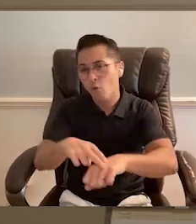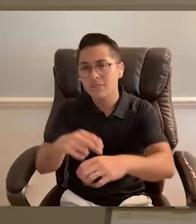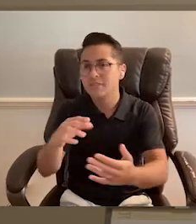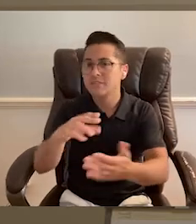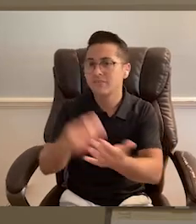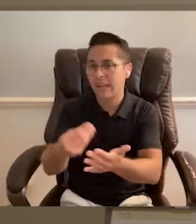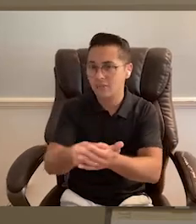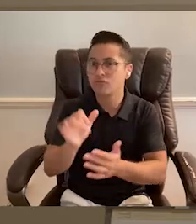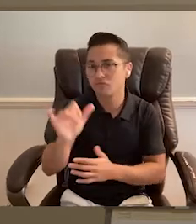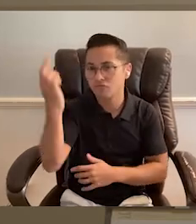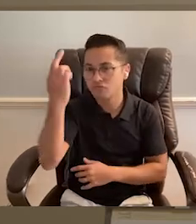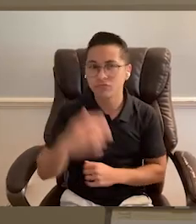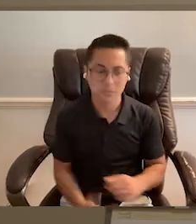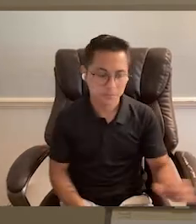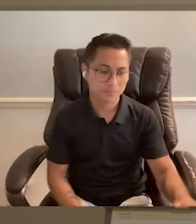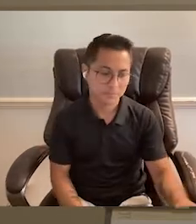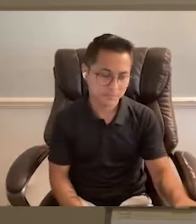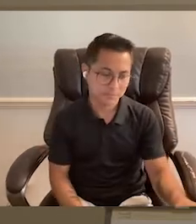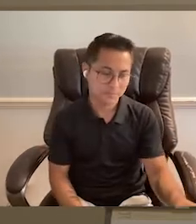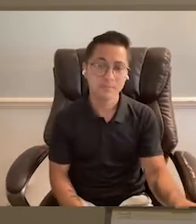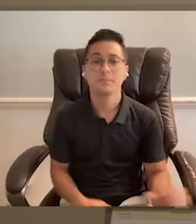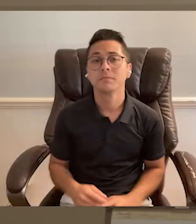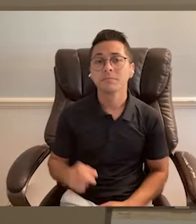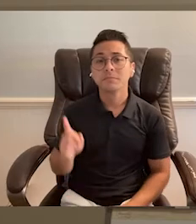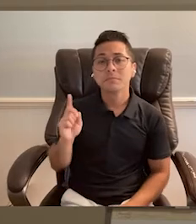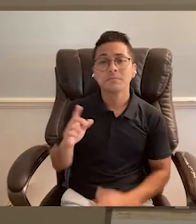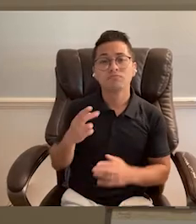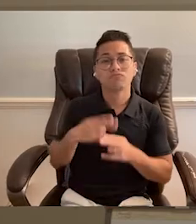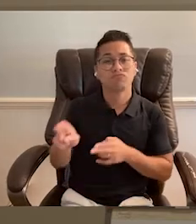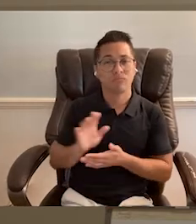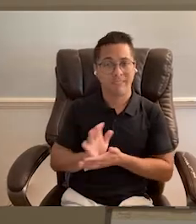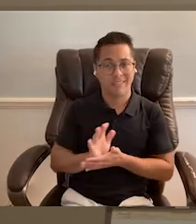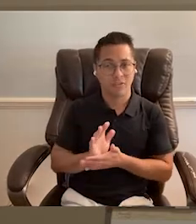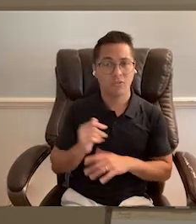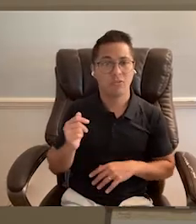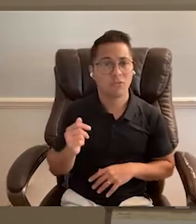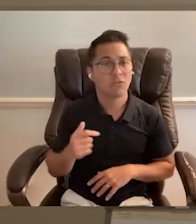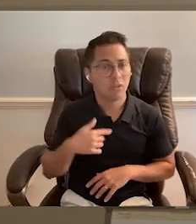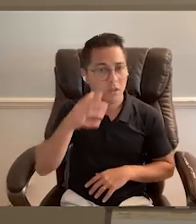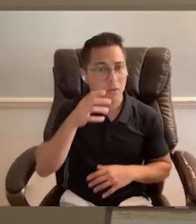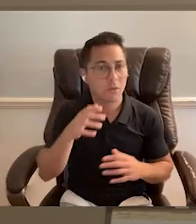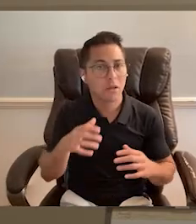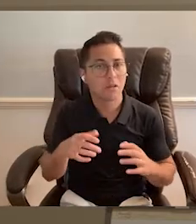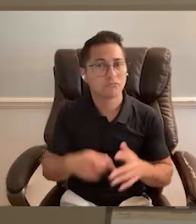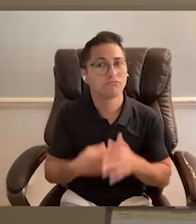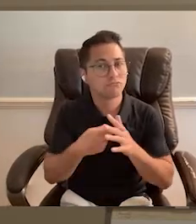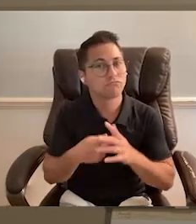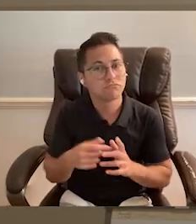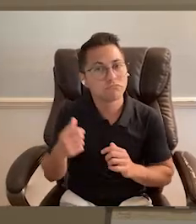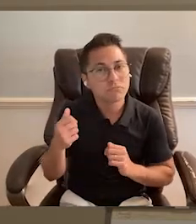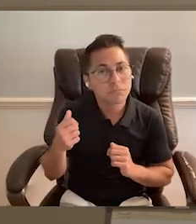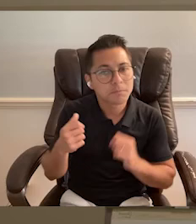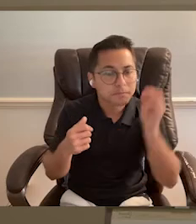on independence, employment, as well as integration into society of individuals with